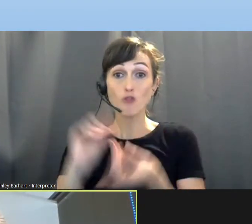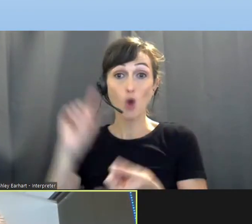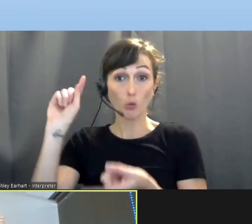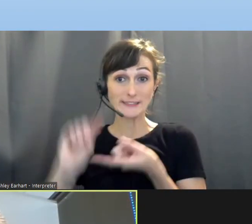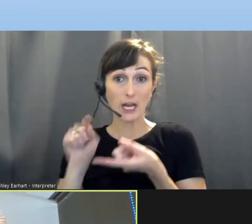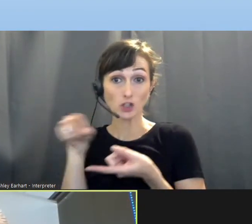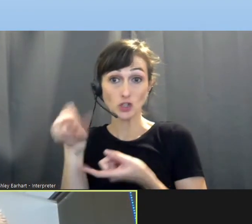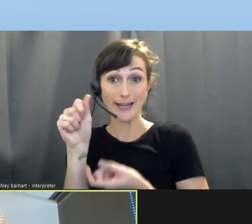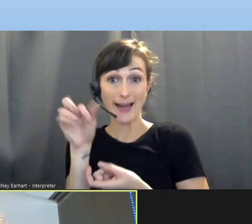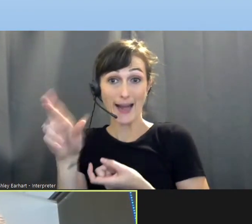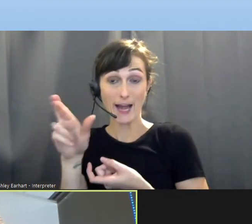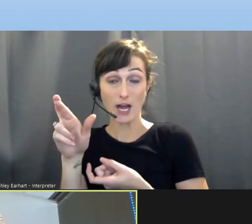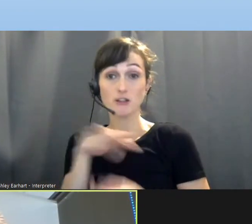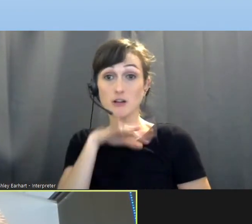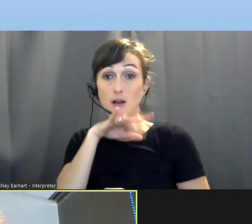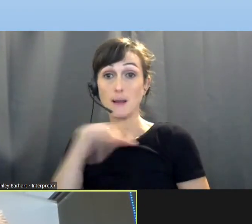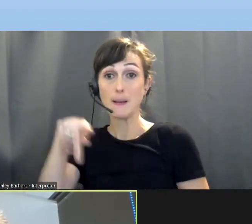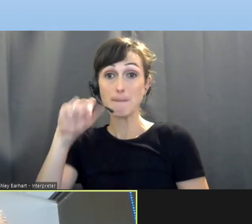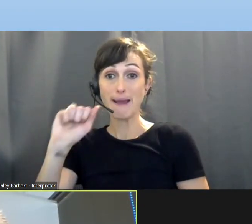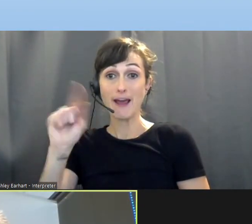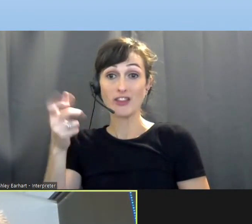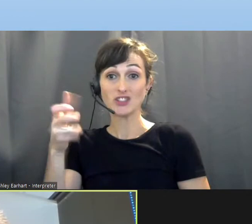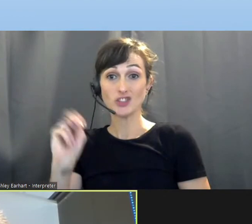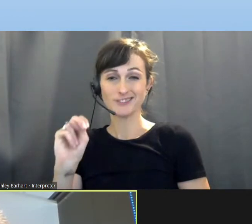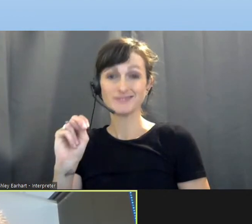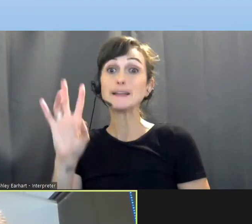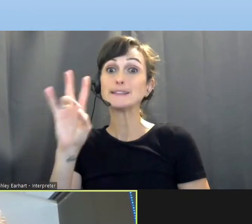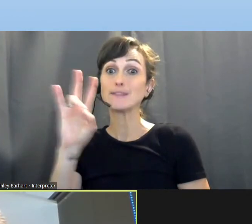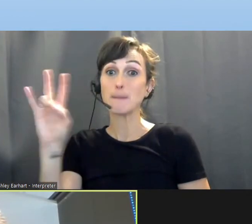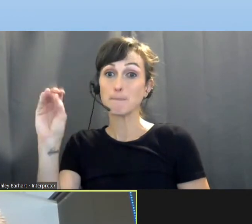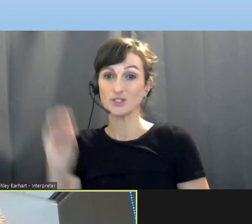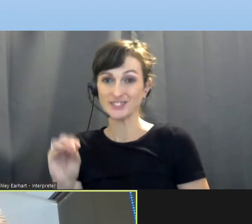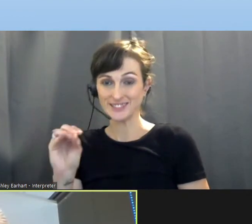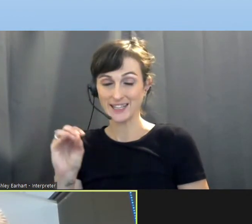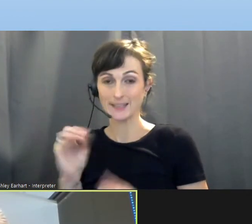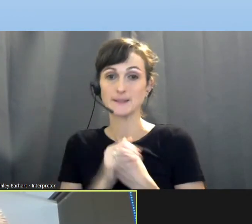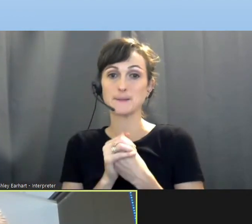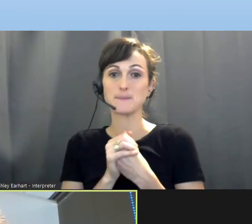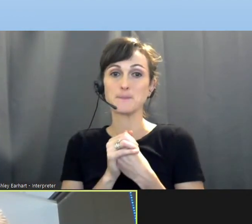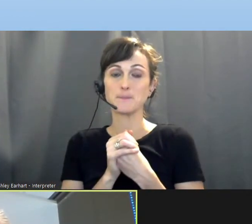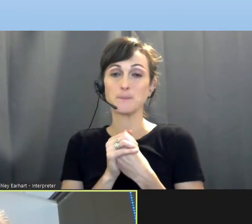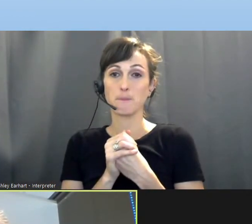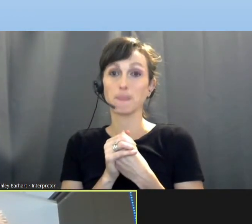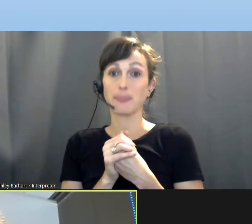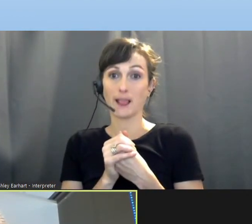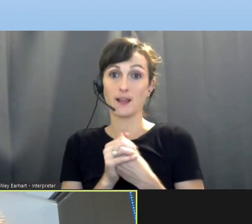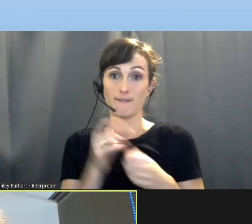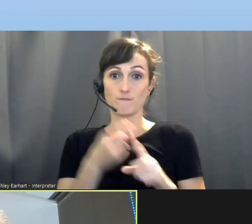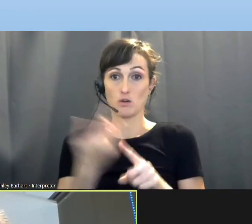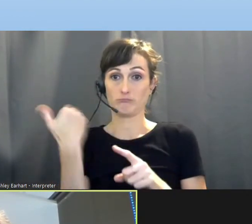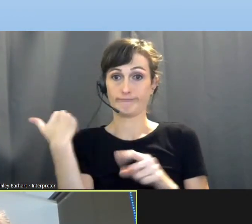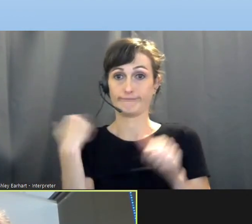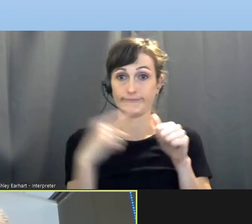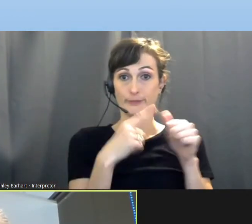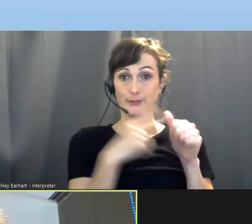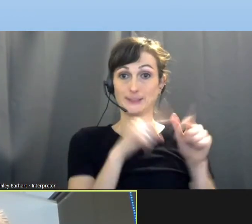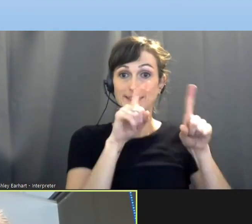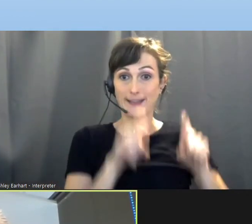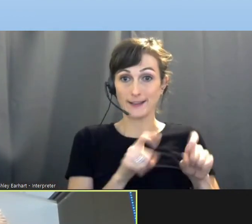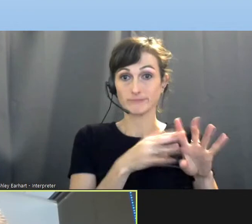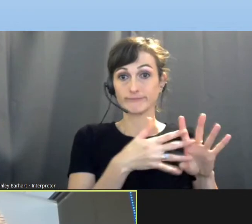air pathogens was 77% from the baseline testing to round